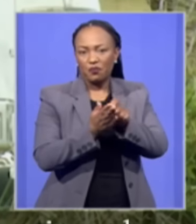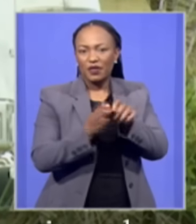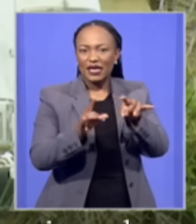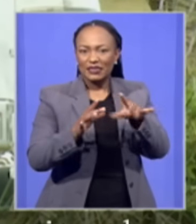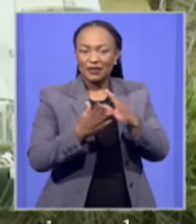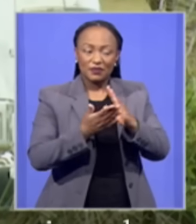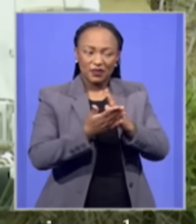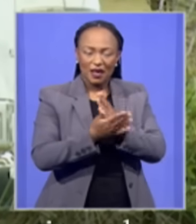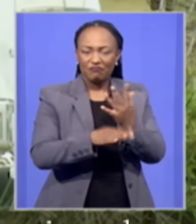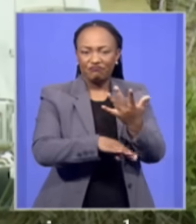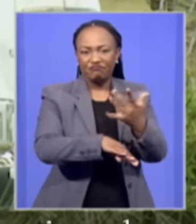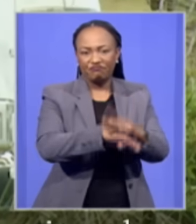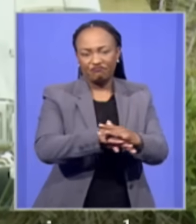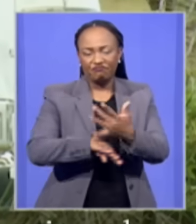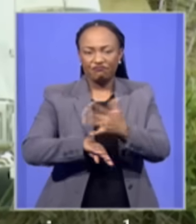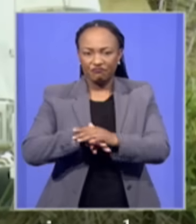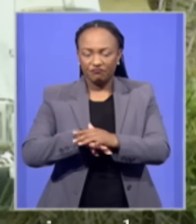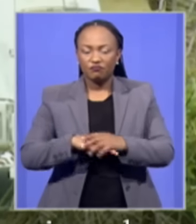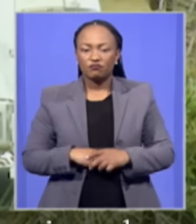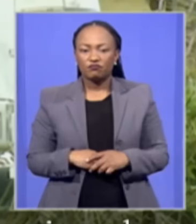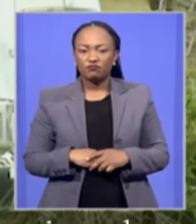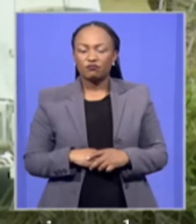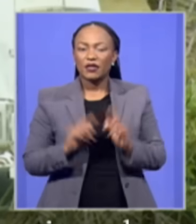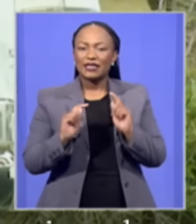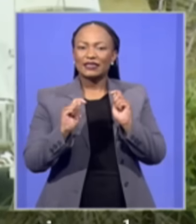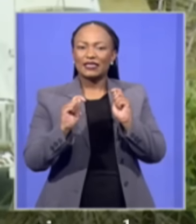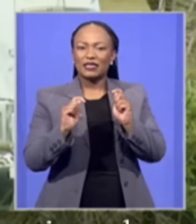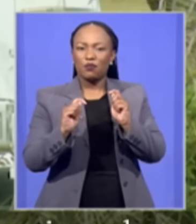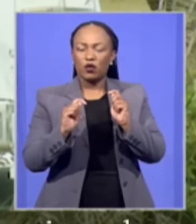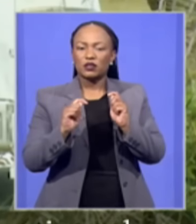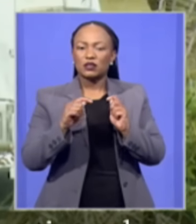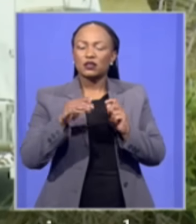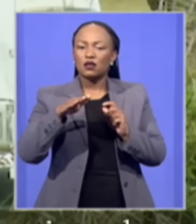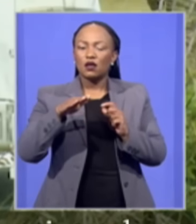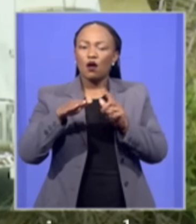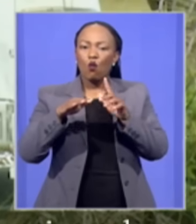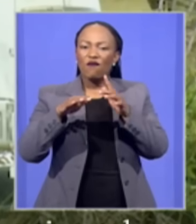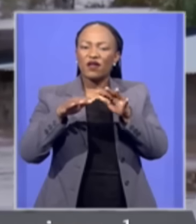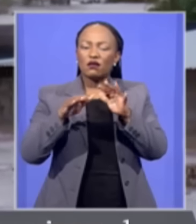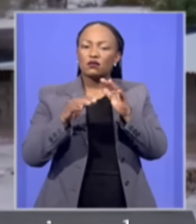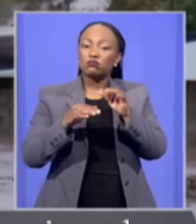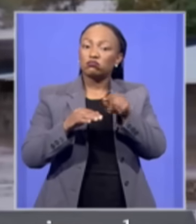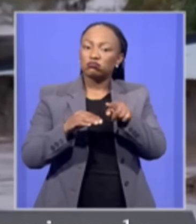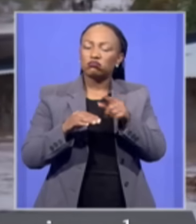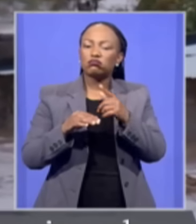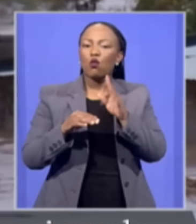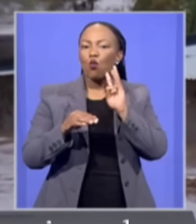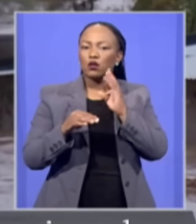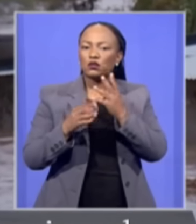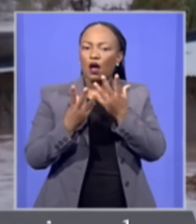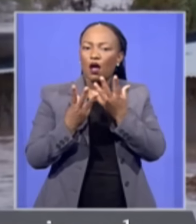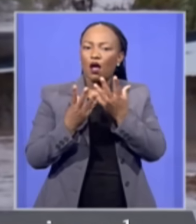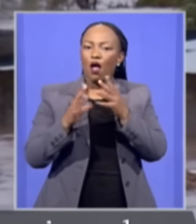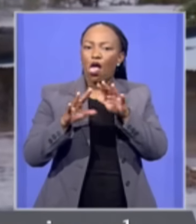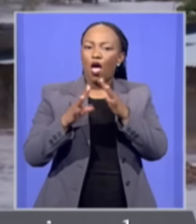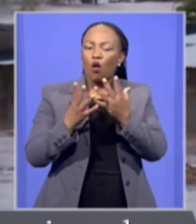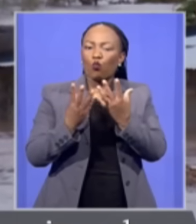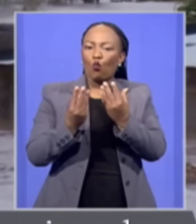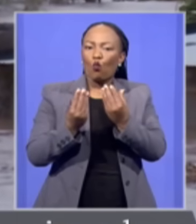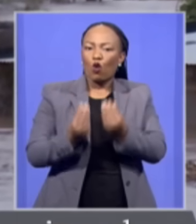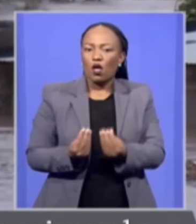tsa mahareng a selemo. Sepalangwang sa bona se ile sa ho holwa ke metsi, ha hlokahala bana ba robedi, ha